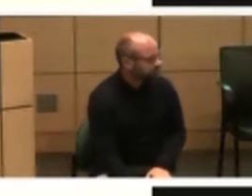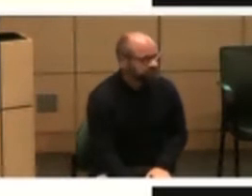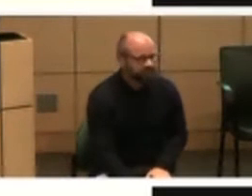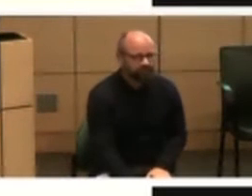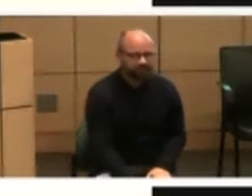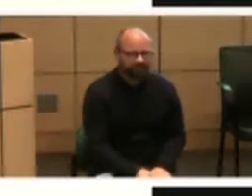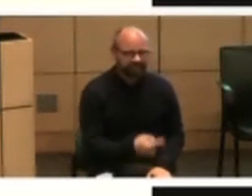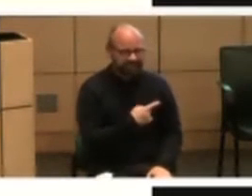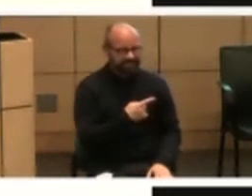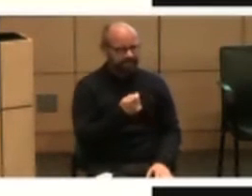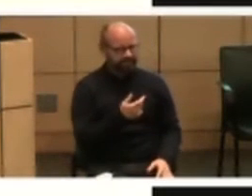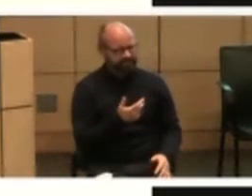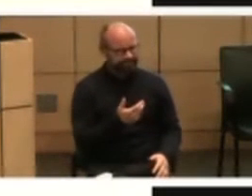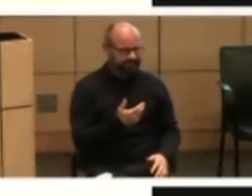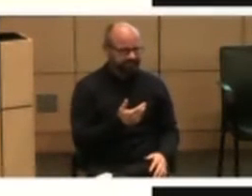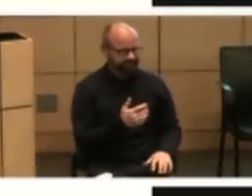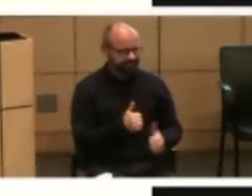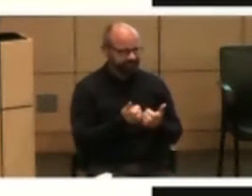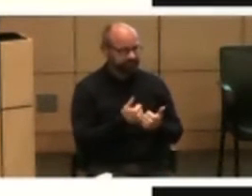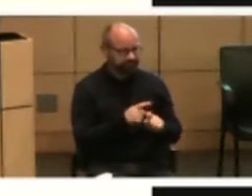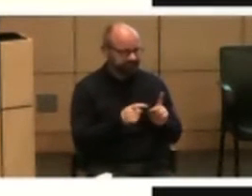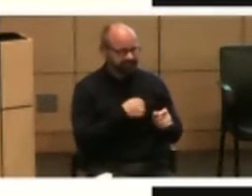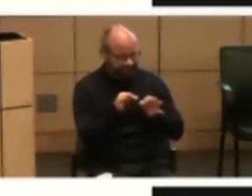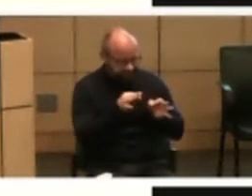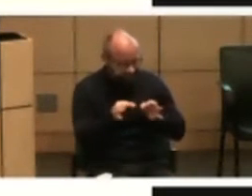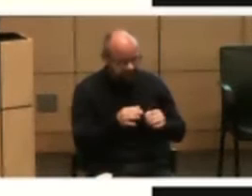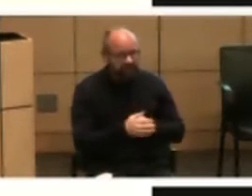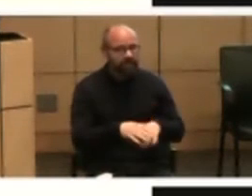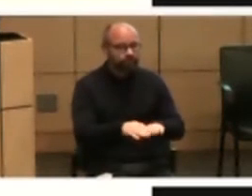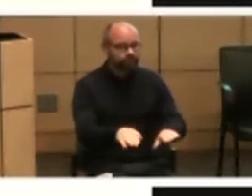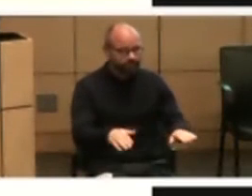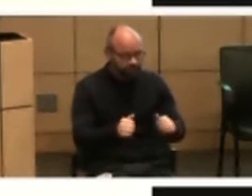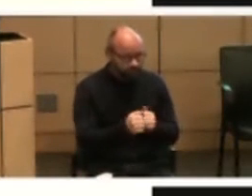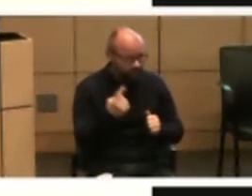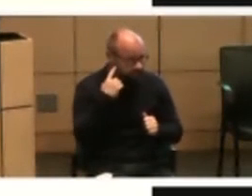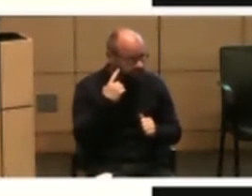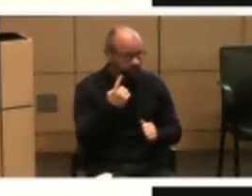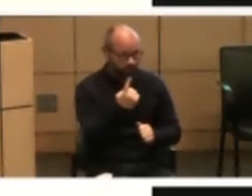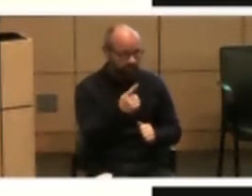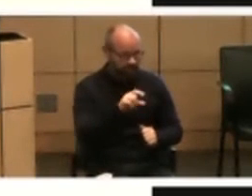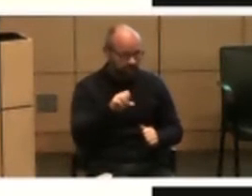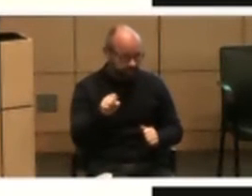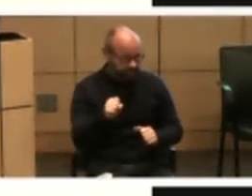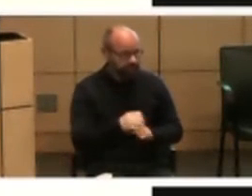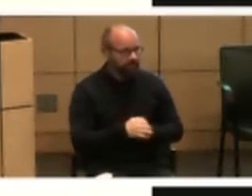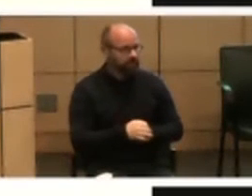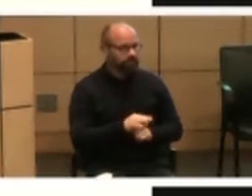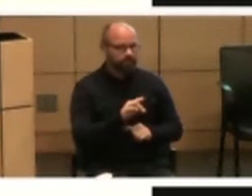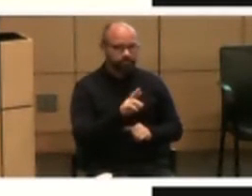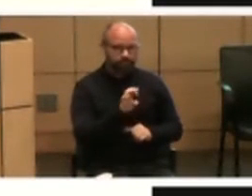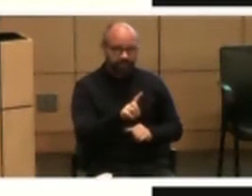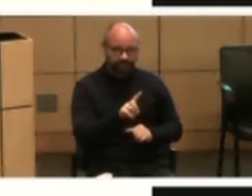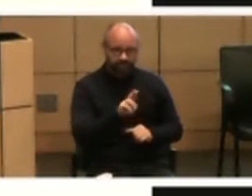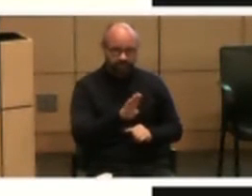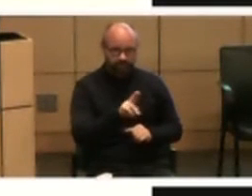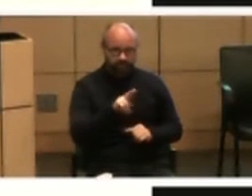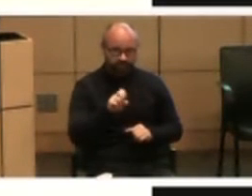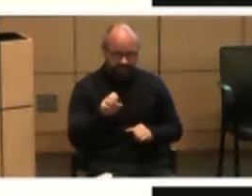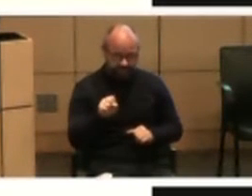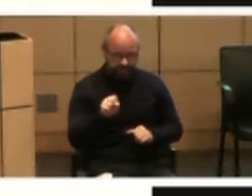speech understanding and noise for children with unilateral hearing loss. It's a fairly well-known study conducted by Fred Bess and his colleagues at